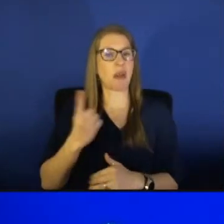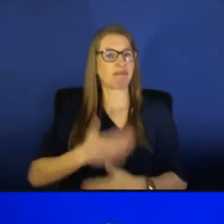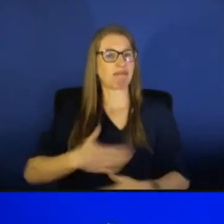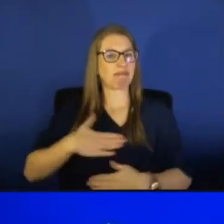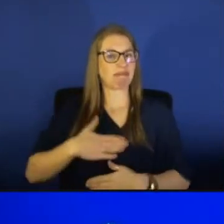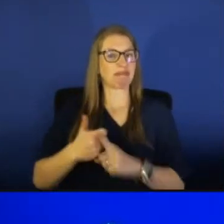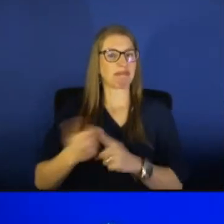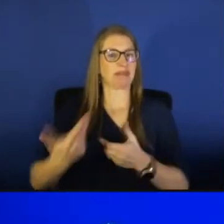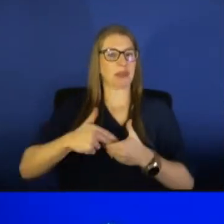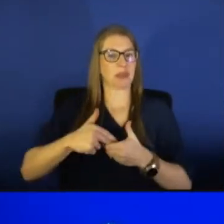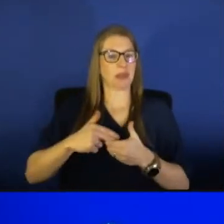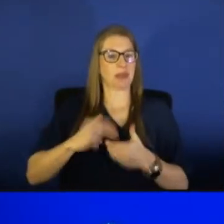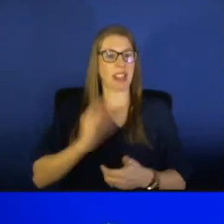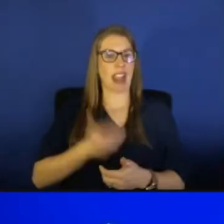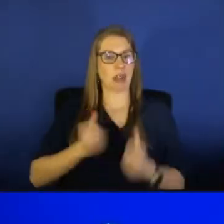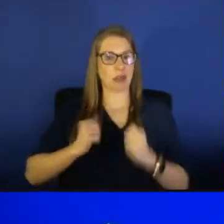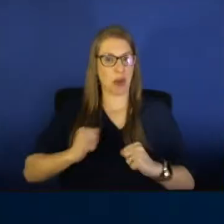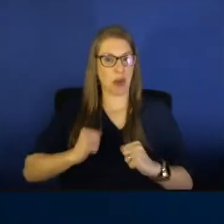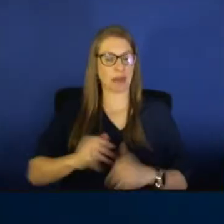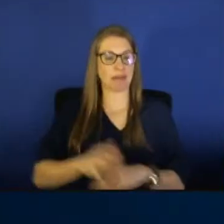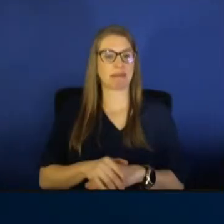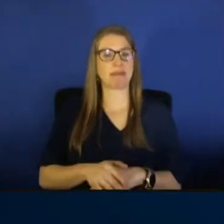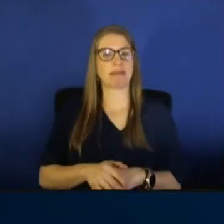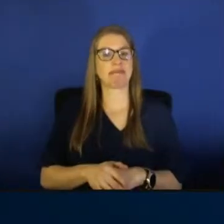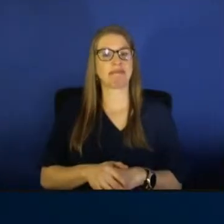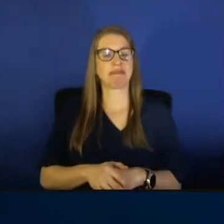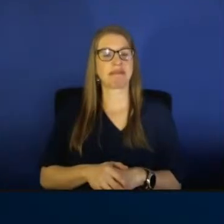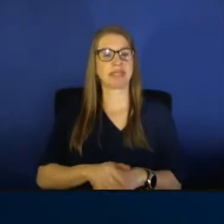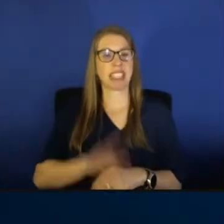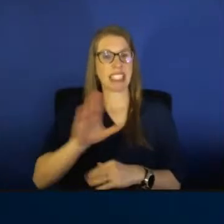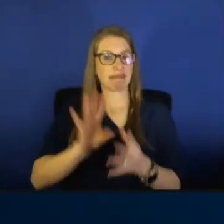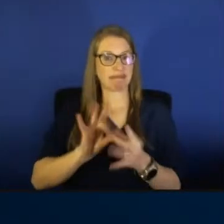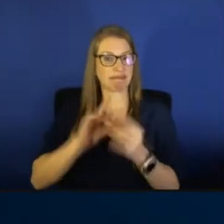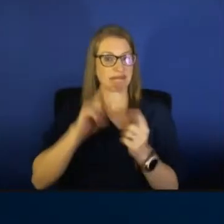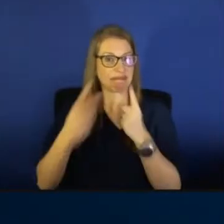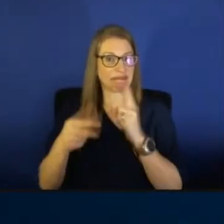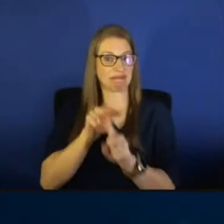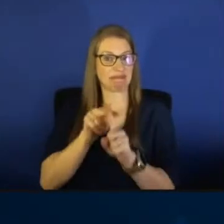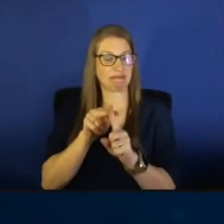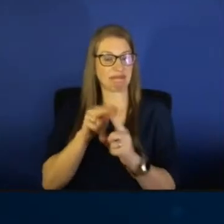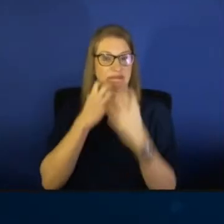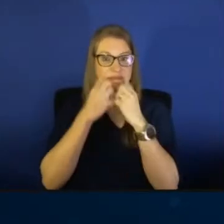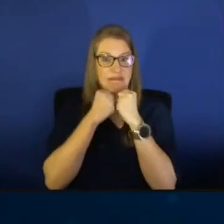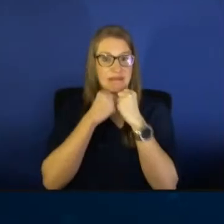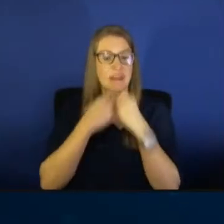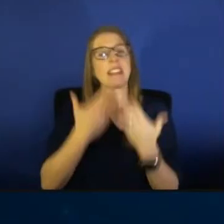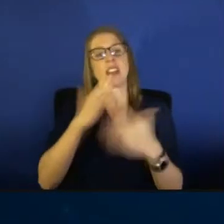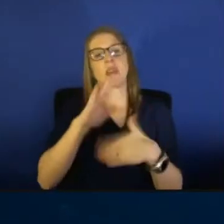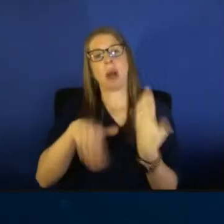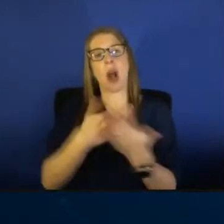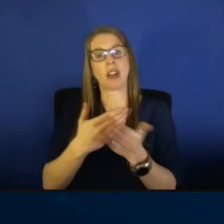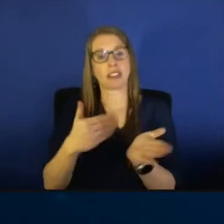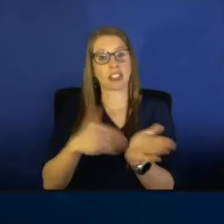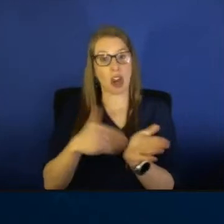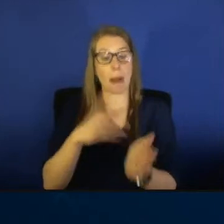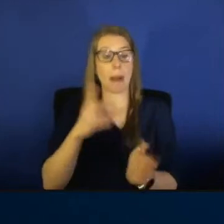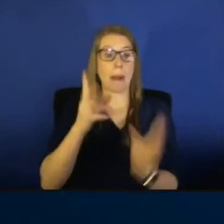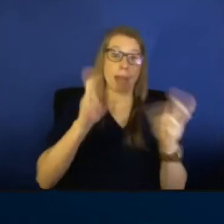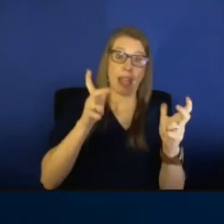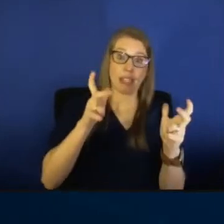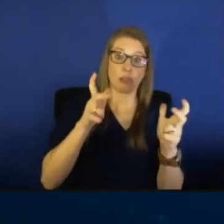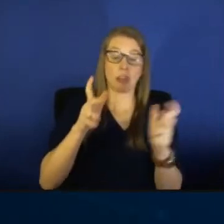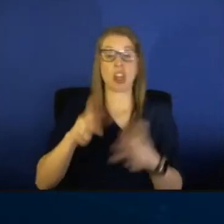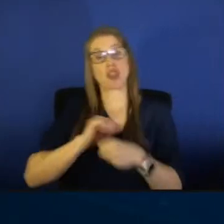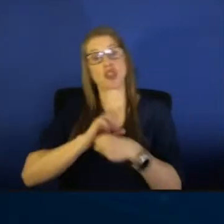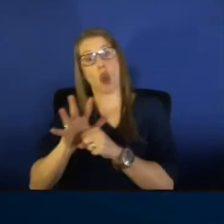his insights today were great as well. So thank you. Thanks to all of you, all of our doctors. Okay, so from basketball and COVID,